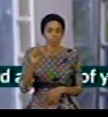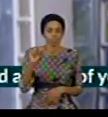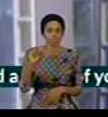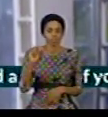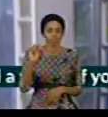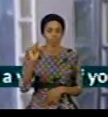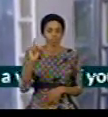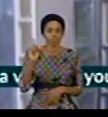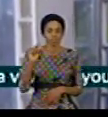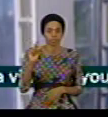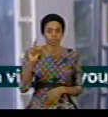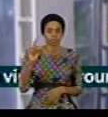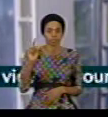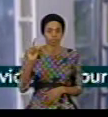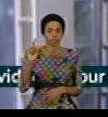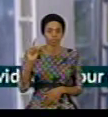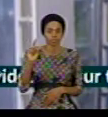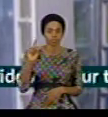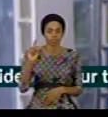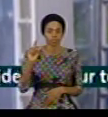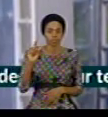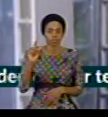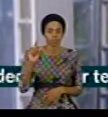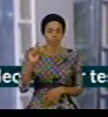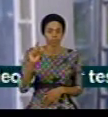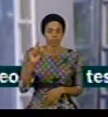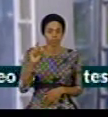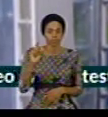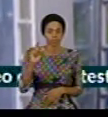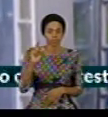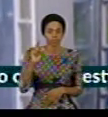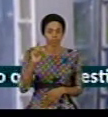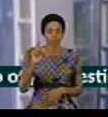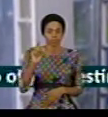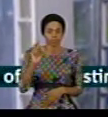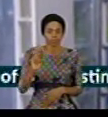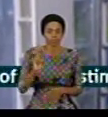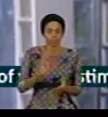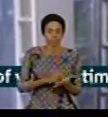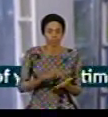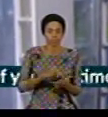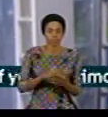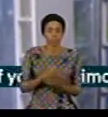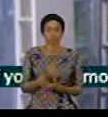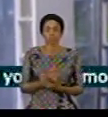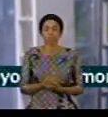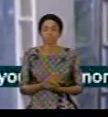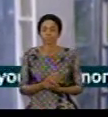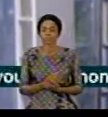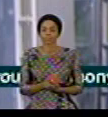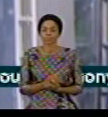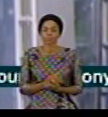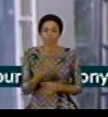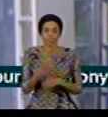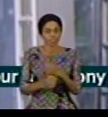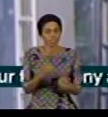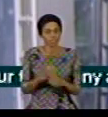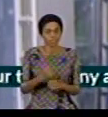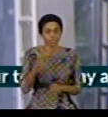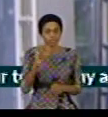it's happening there again bring them out I was going to my working place along the line I got